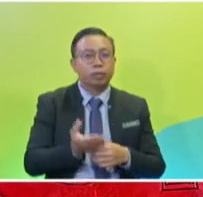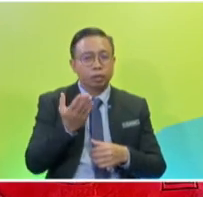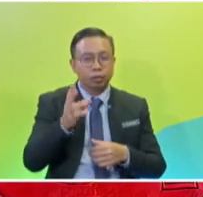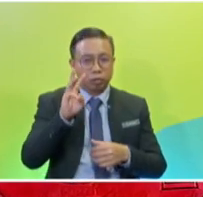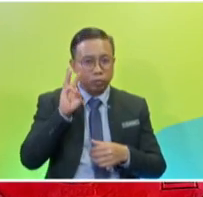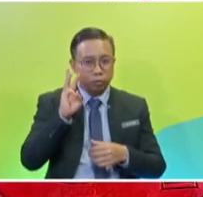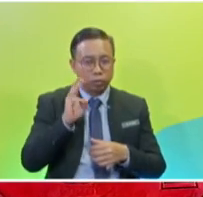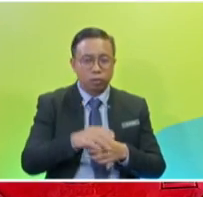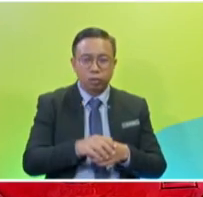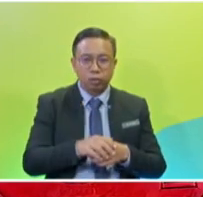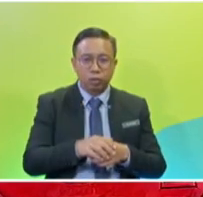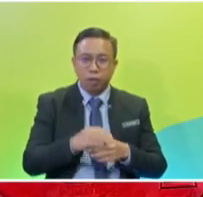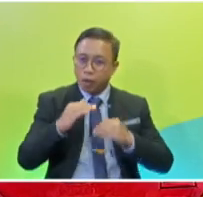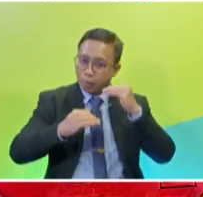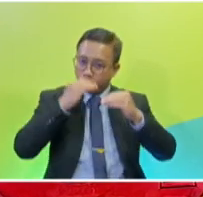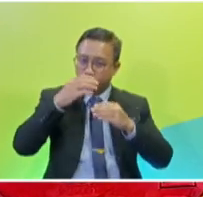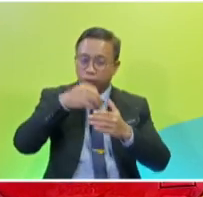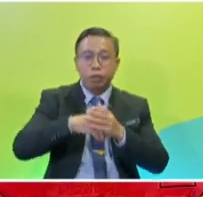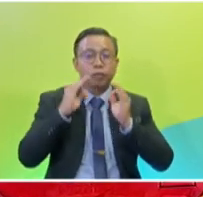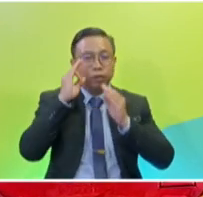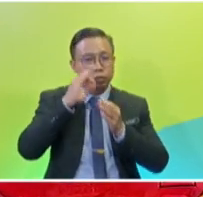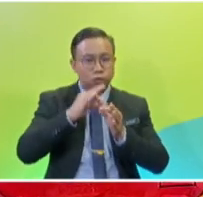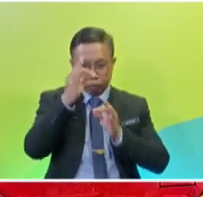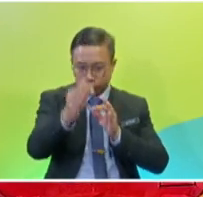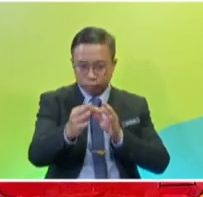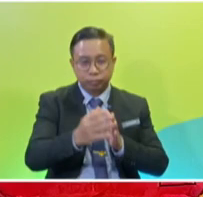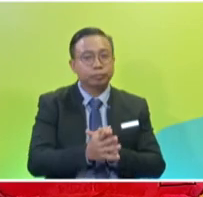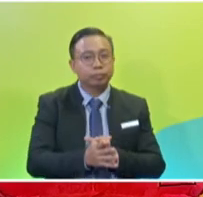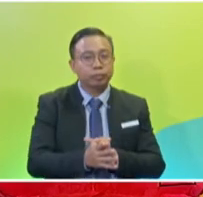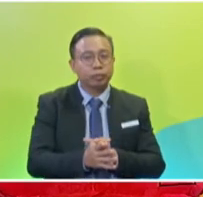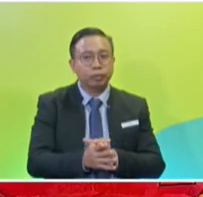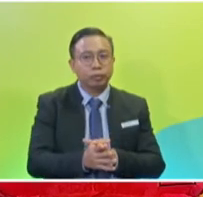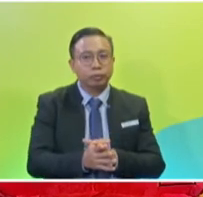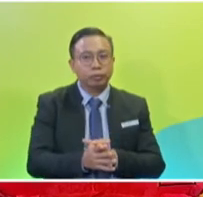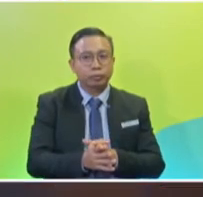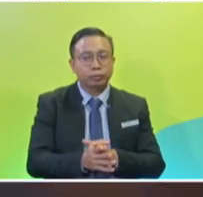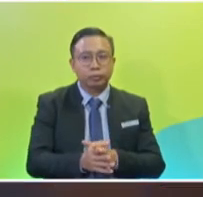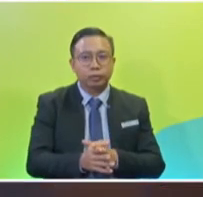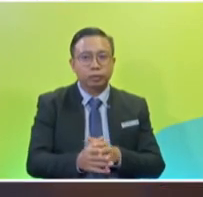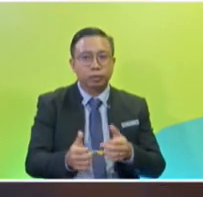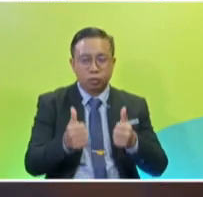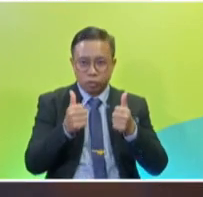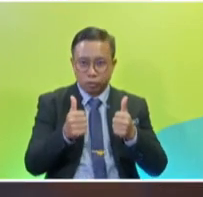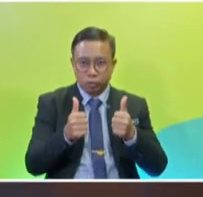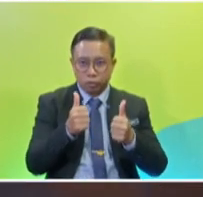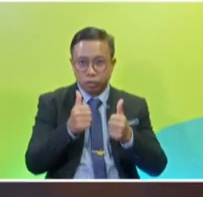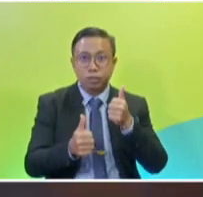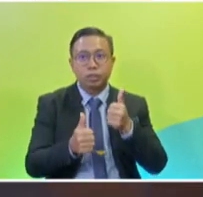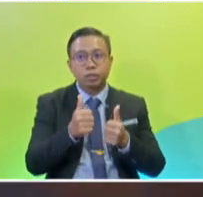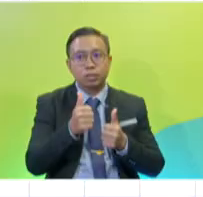more rooms of improvements in future. Right. Good job, people. Let's cheer. Good job.